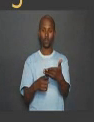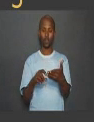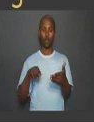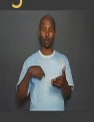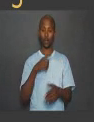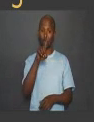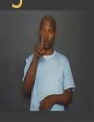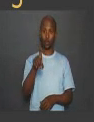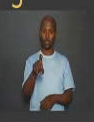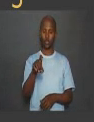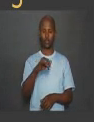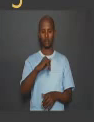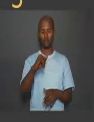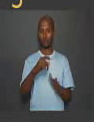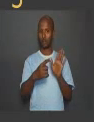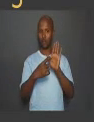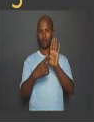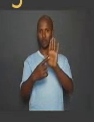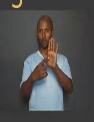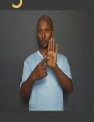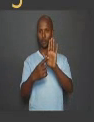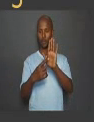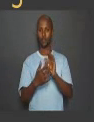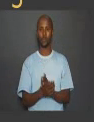equation looks like this: